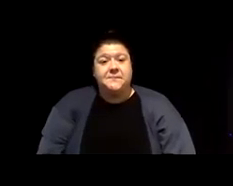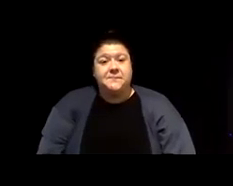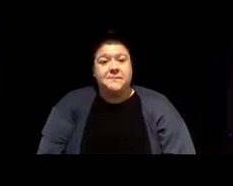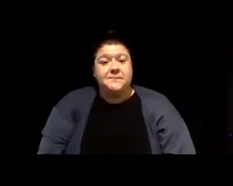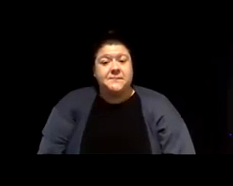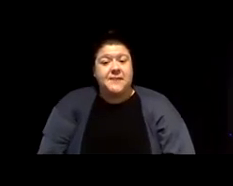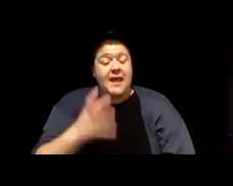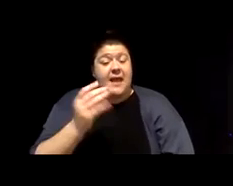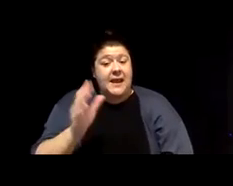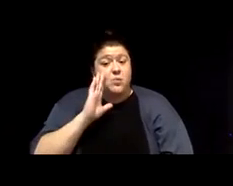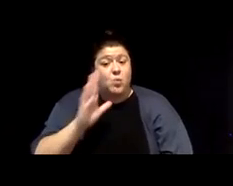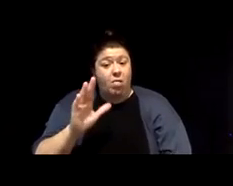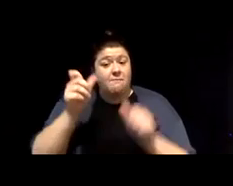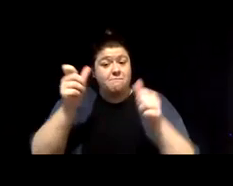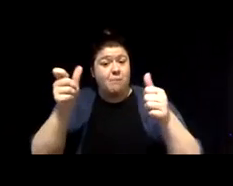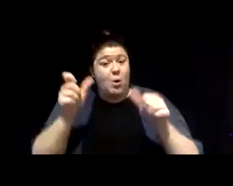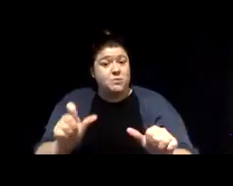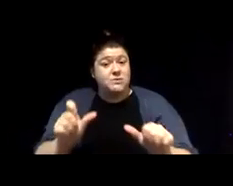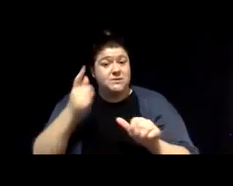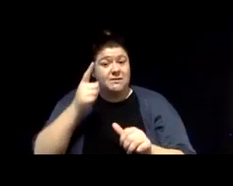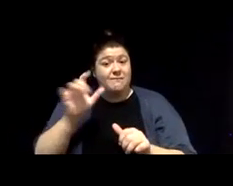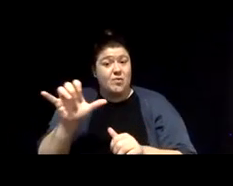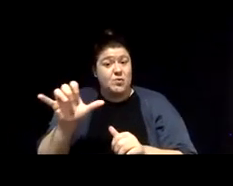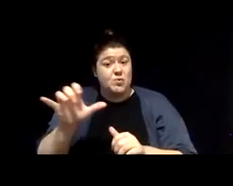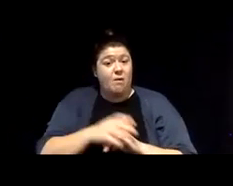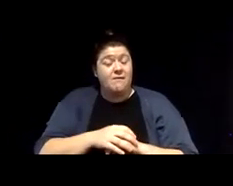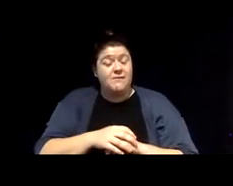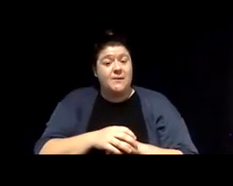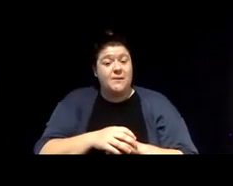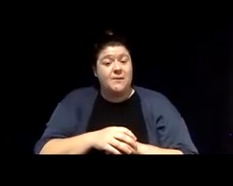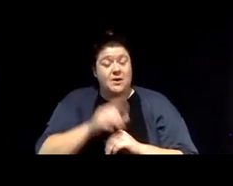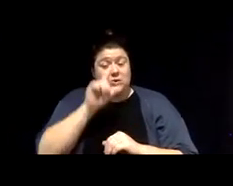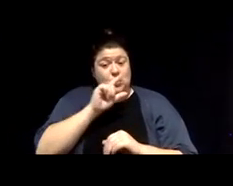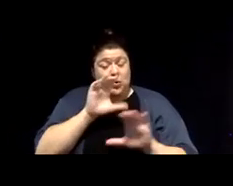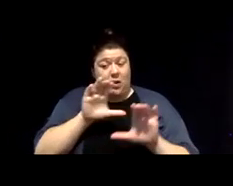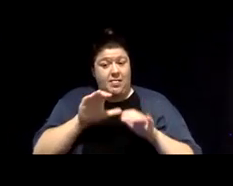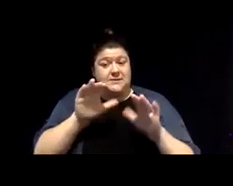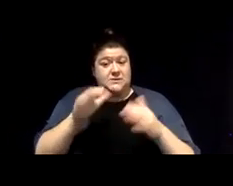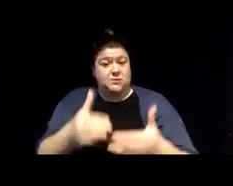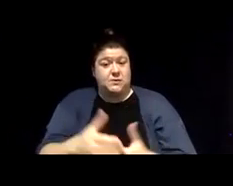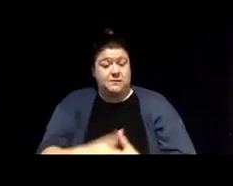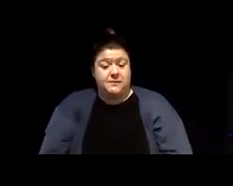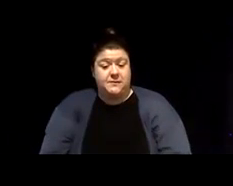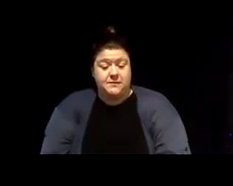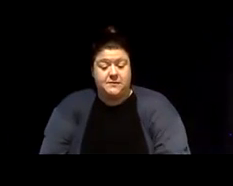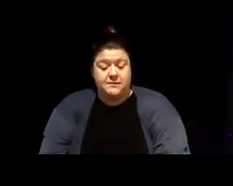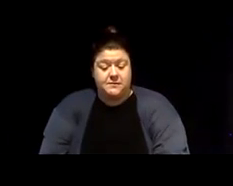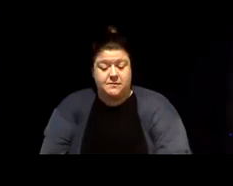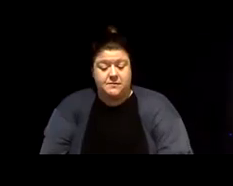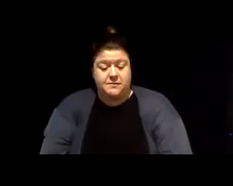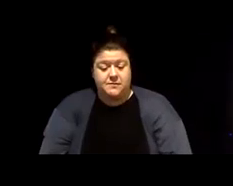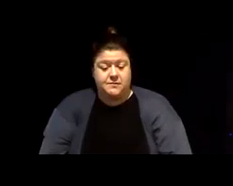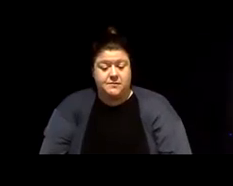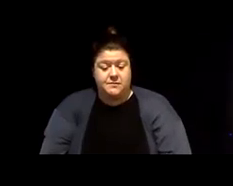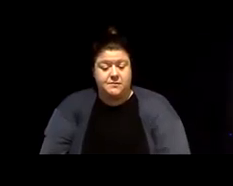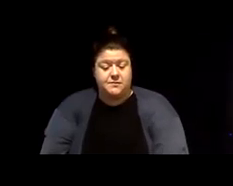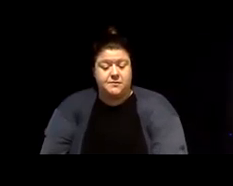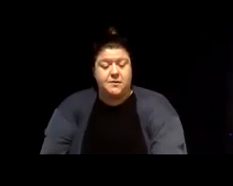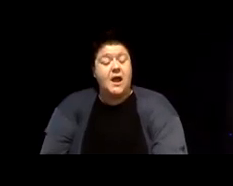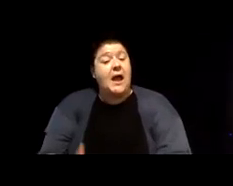I will post this for you also on the Google Classroom. And as well, I have posted a whole section